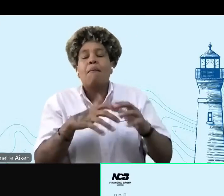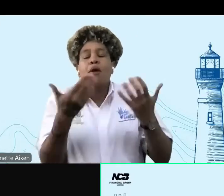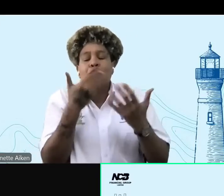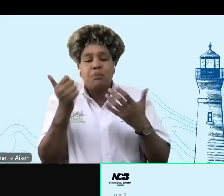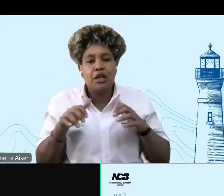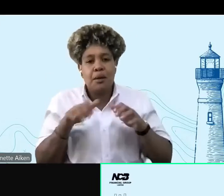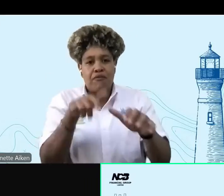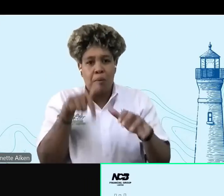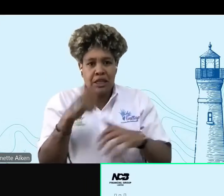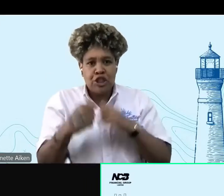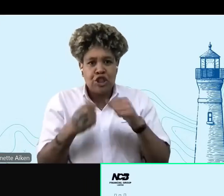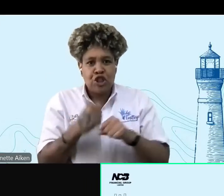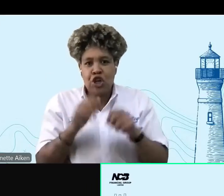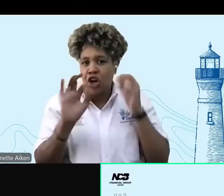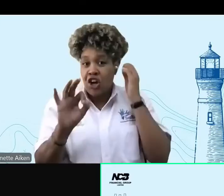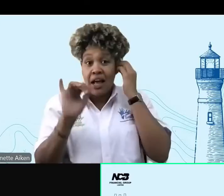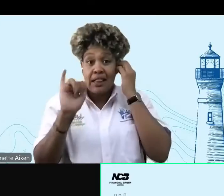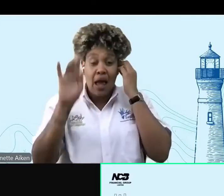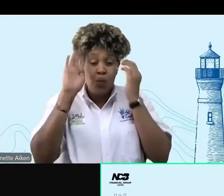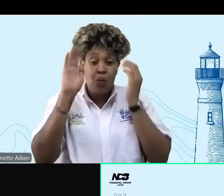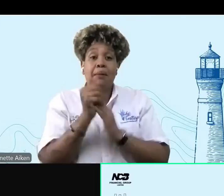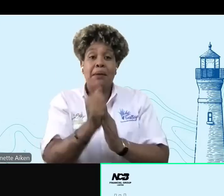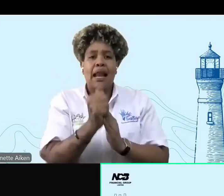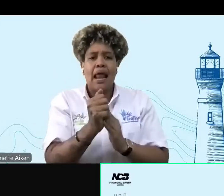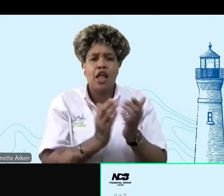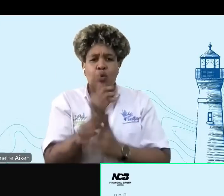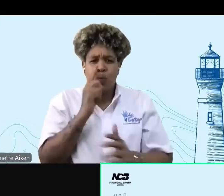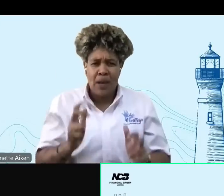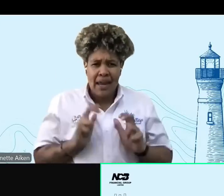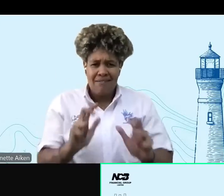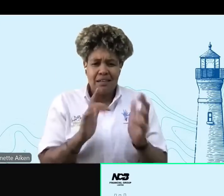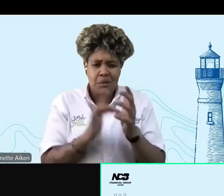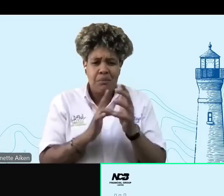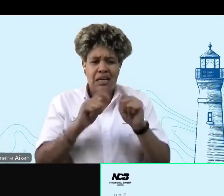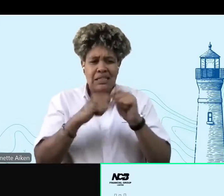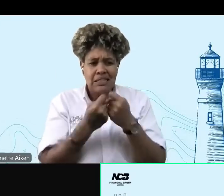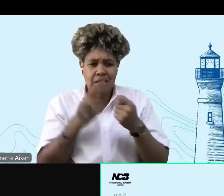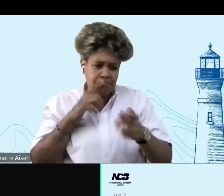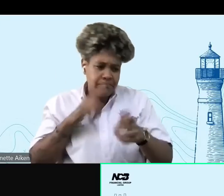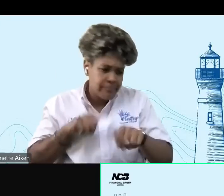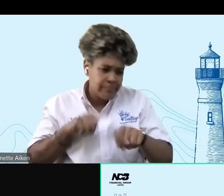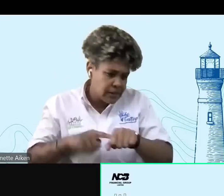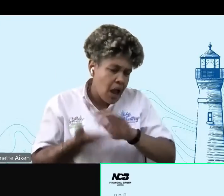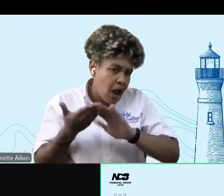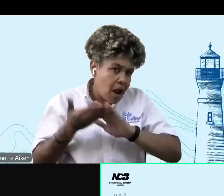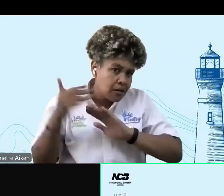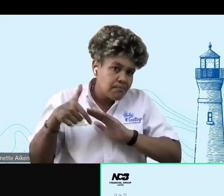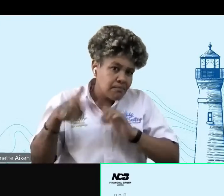this coming year, and that will be led through the investment banking team kicking off this trajectory.